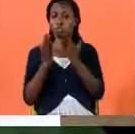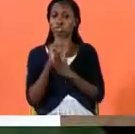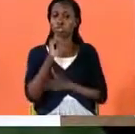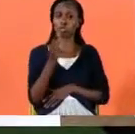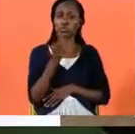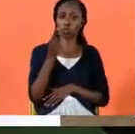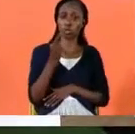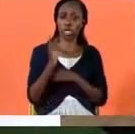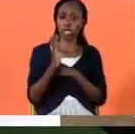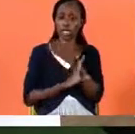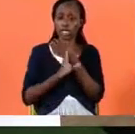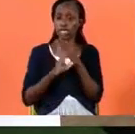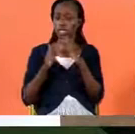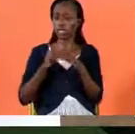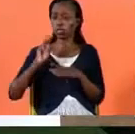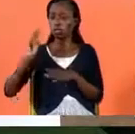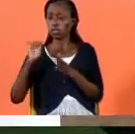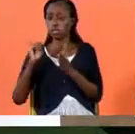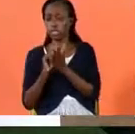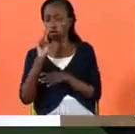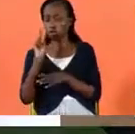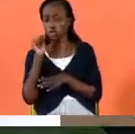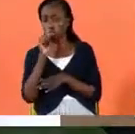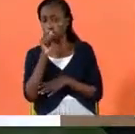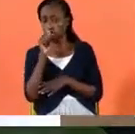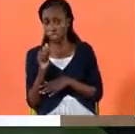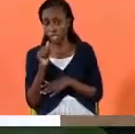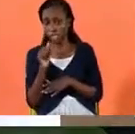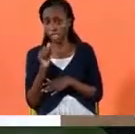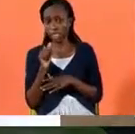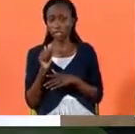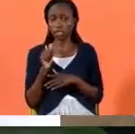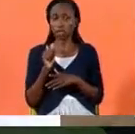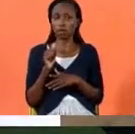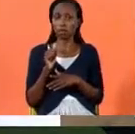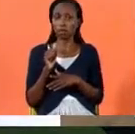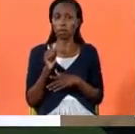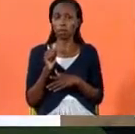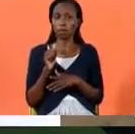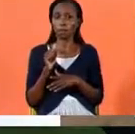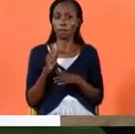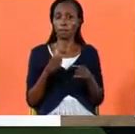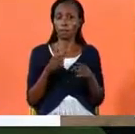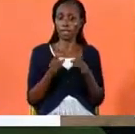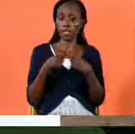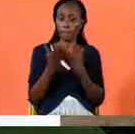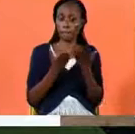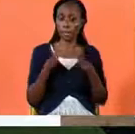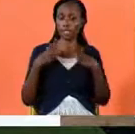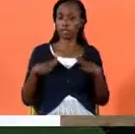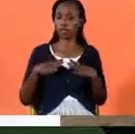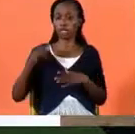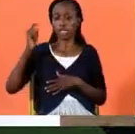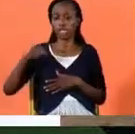the countries in the West that use secrecy jurisdictions, or your Sani Abacha or someone else. It's business people, it's